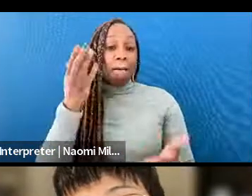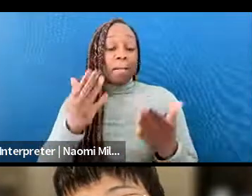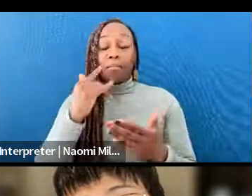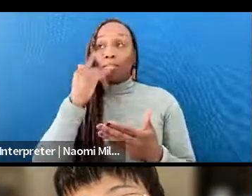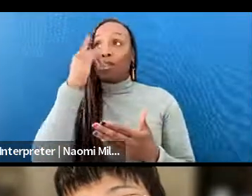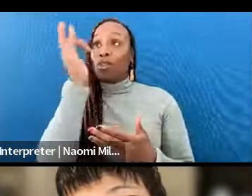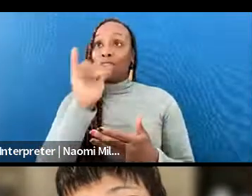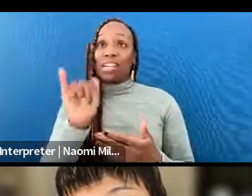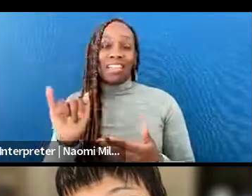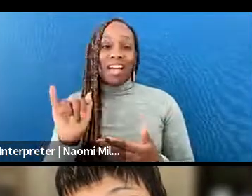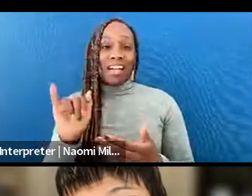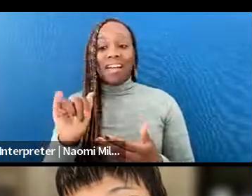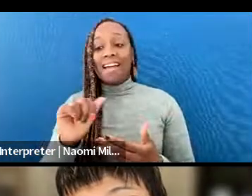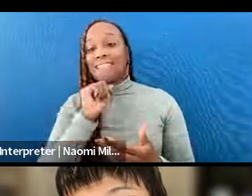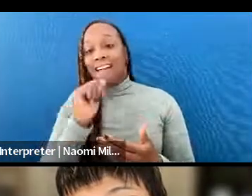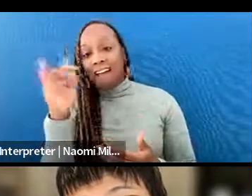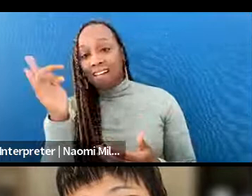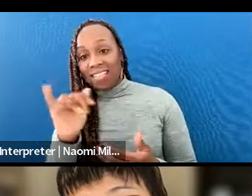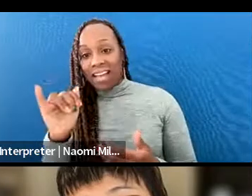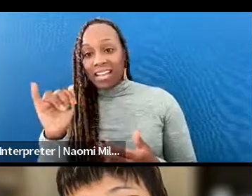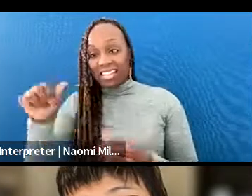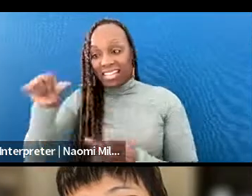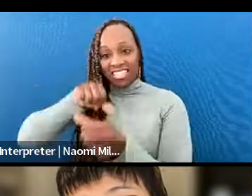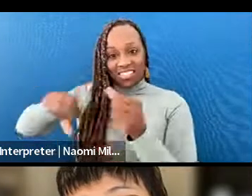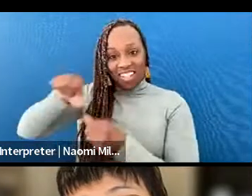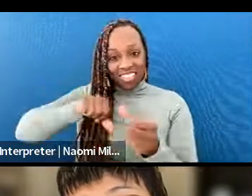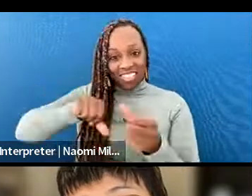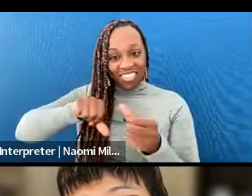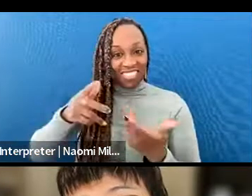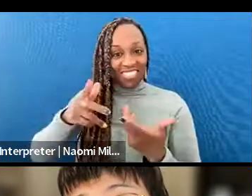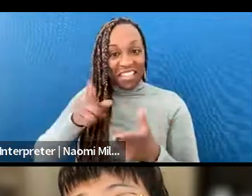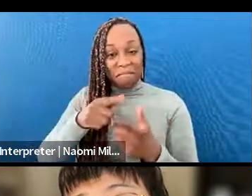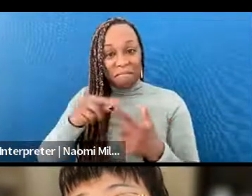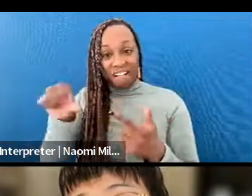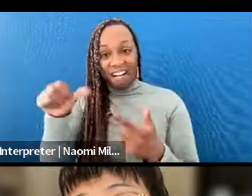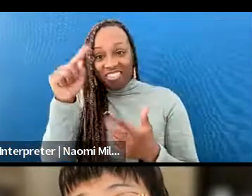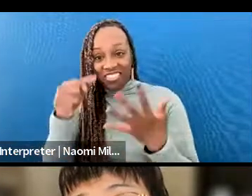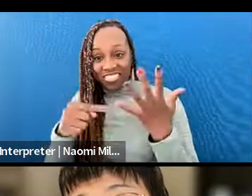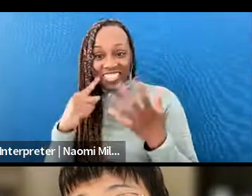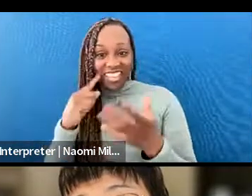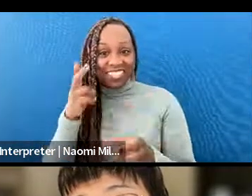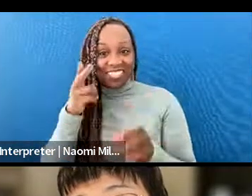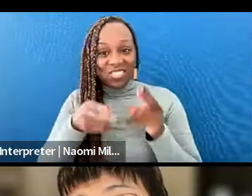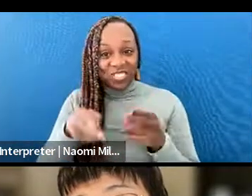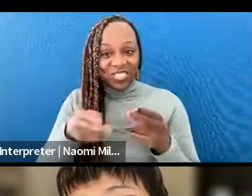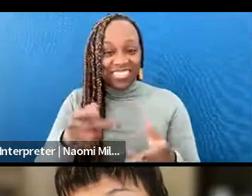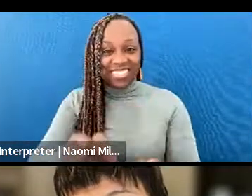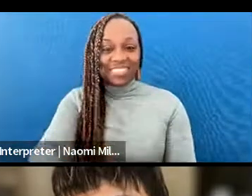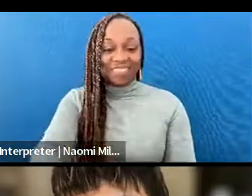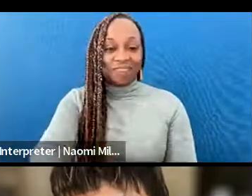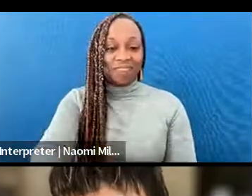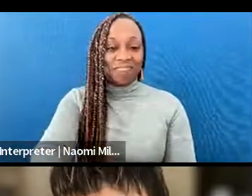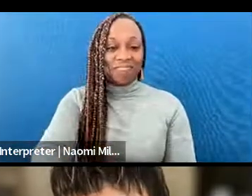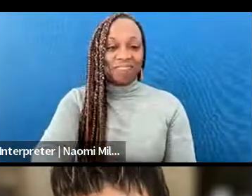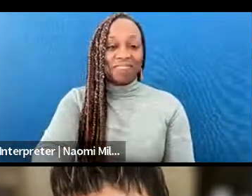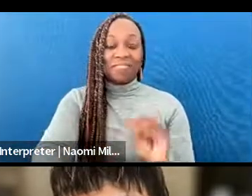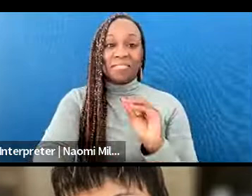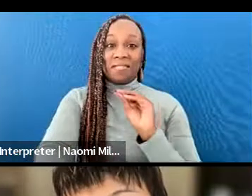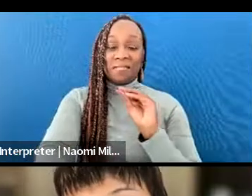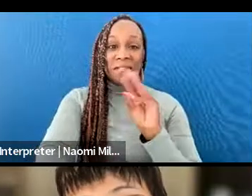looking like and not alike one another, and maybe the rest of us can follow in. Wow.